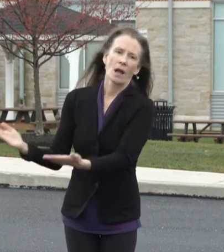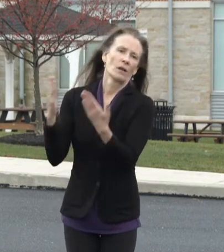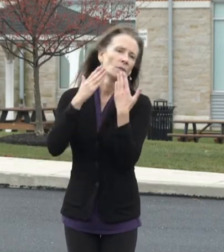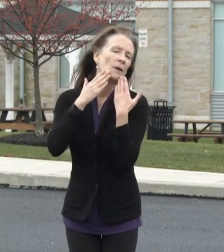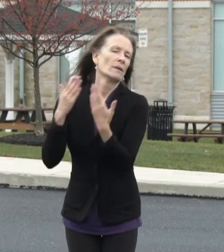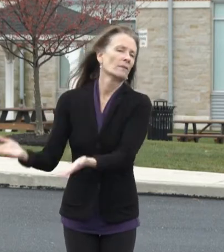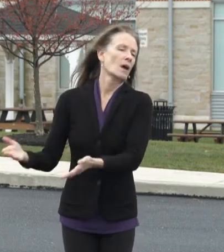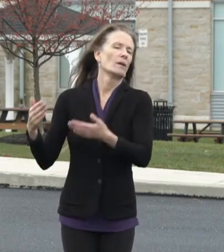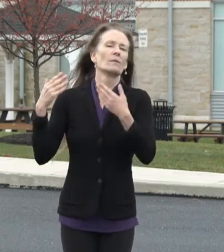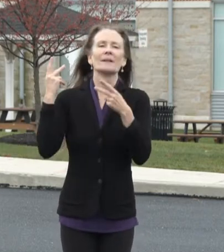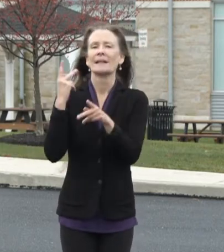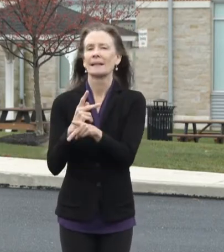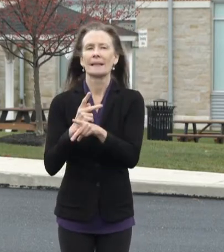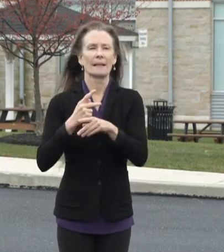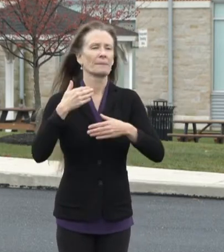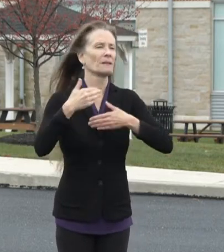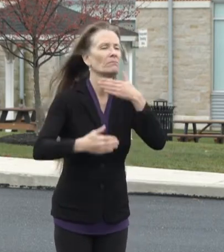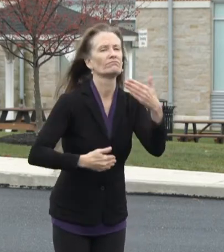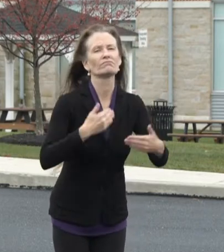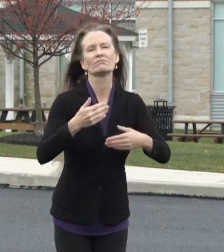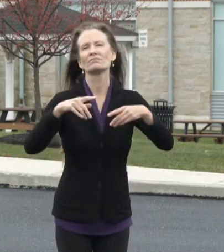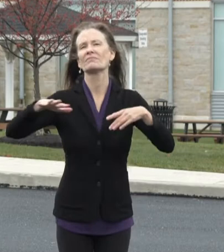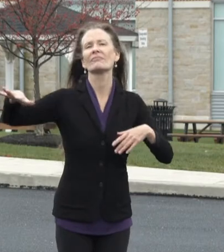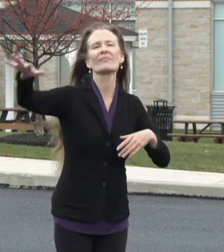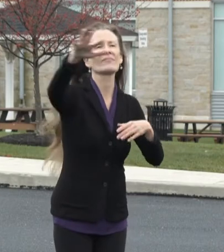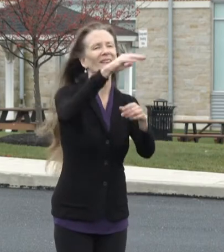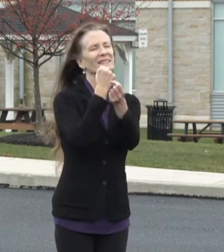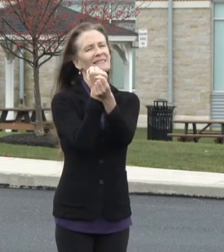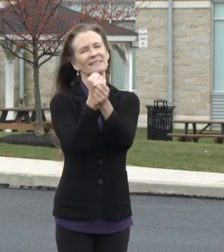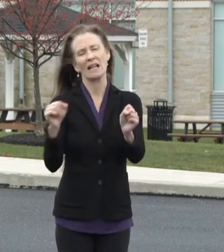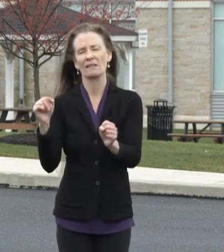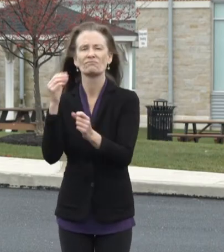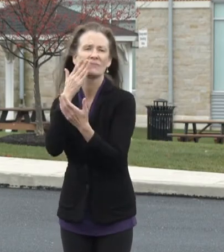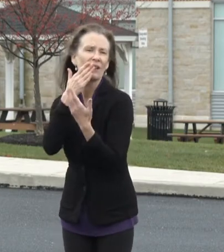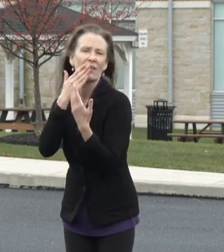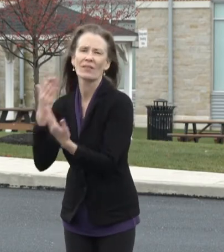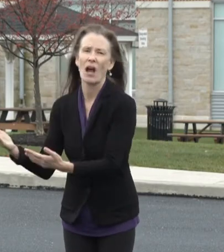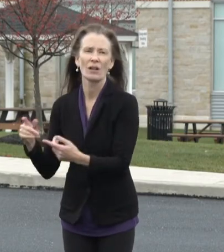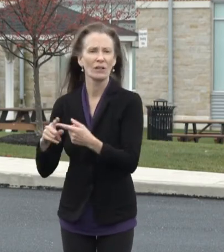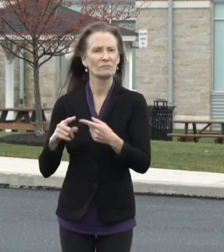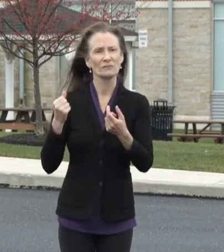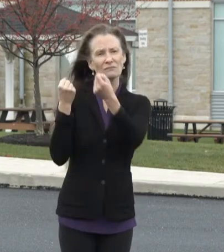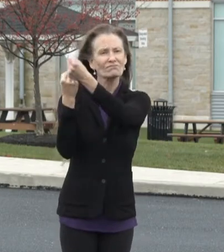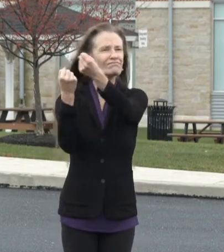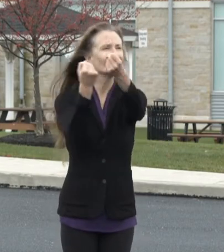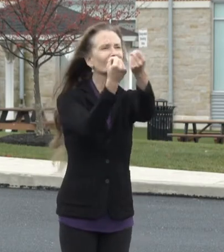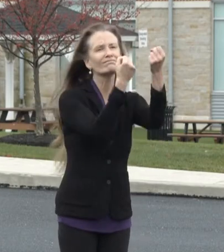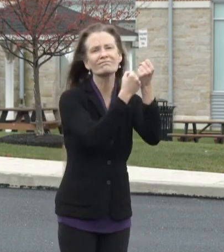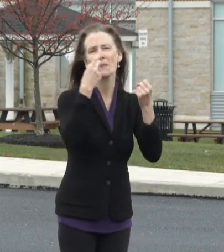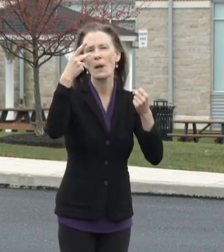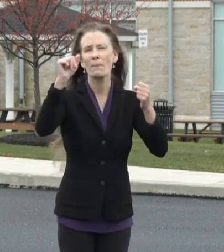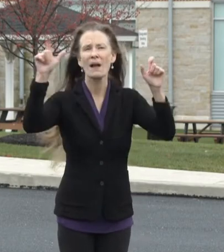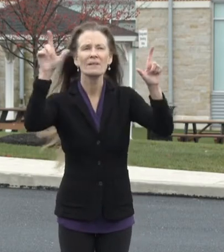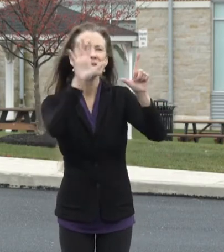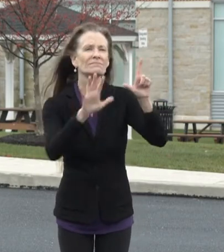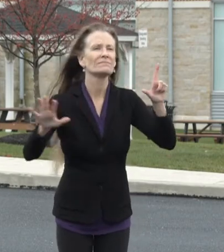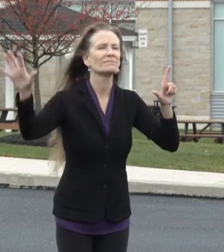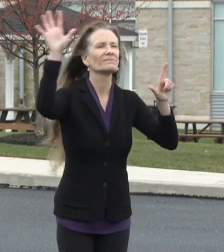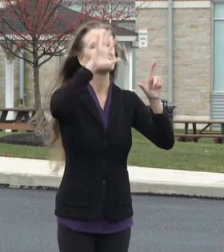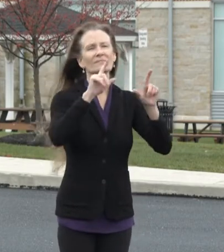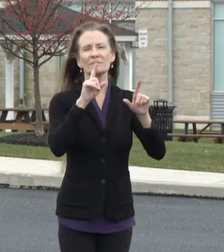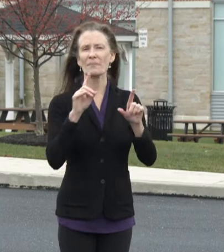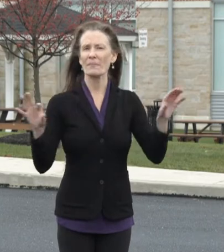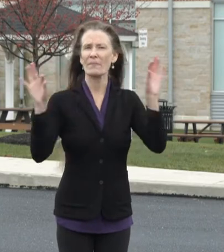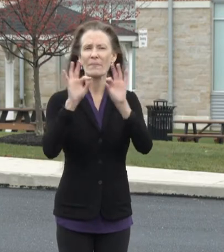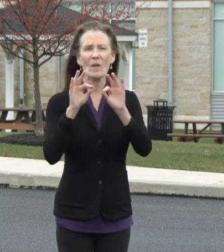safe. Beyond their work to support our state-run facilities, the Guard has been invaluable to our licensed